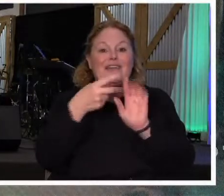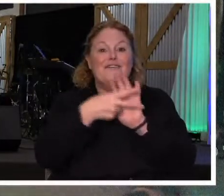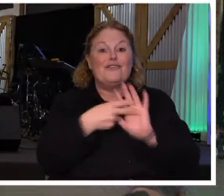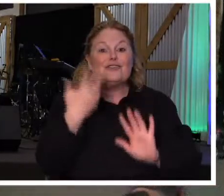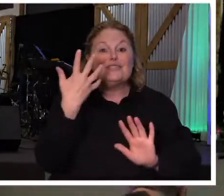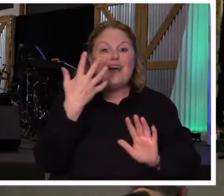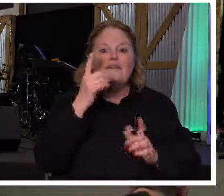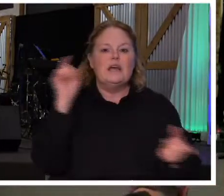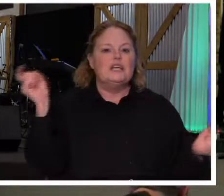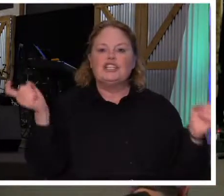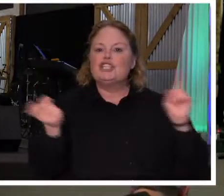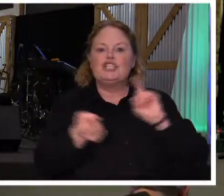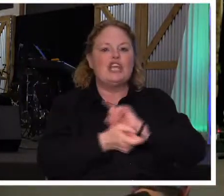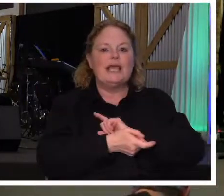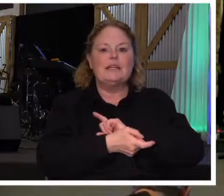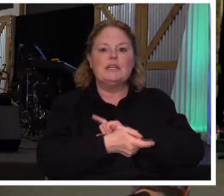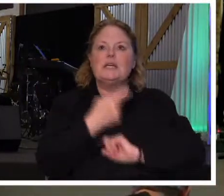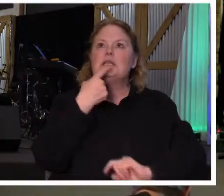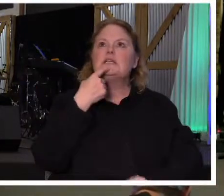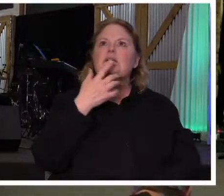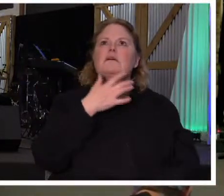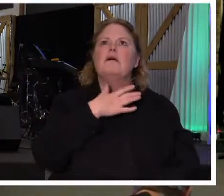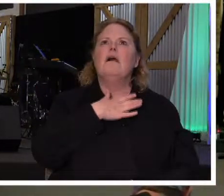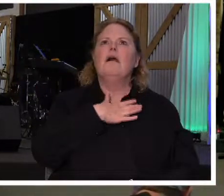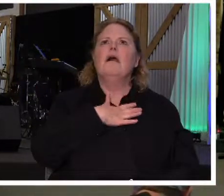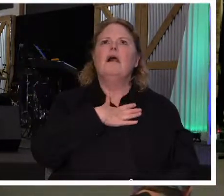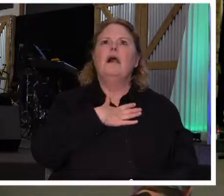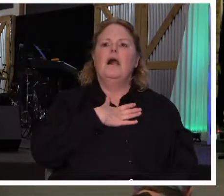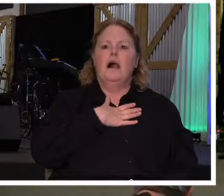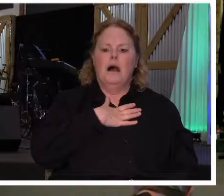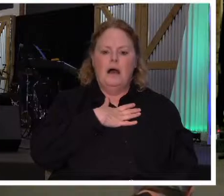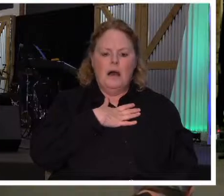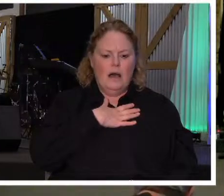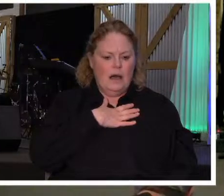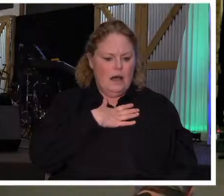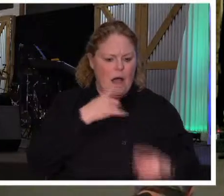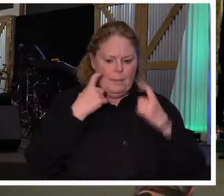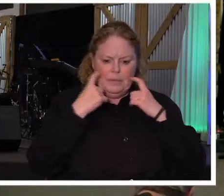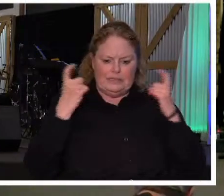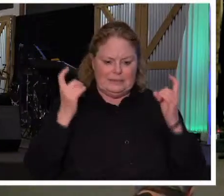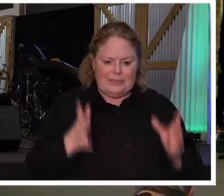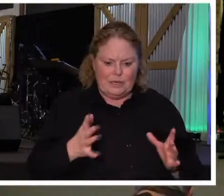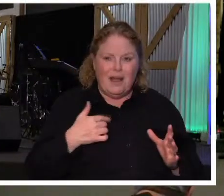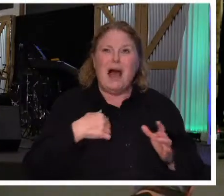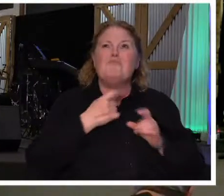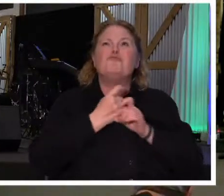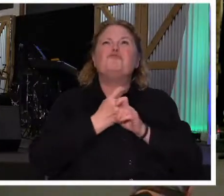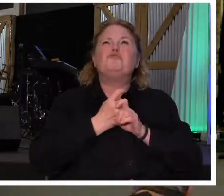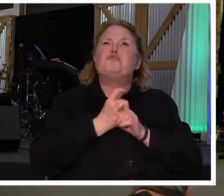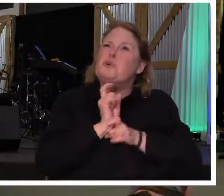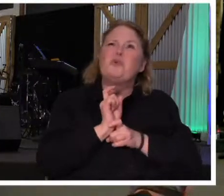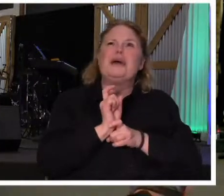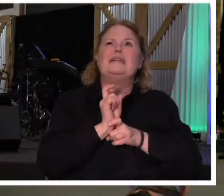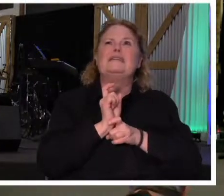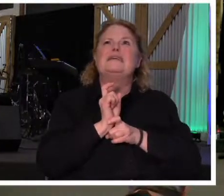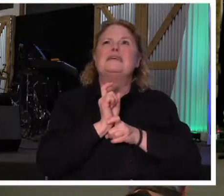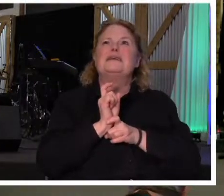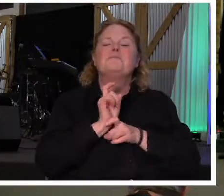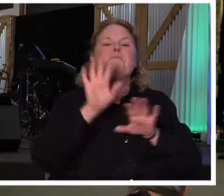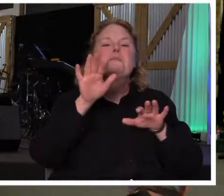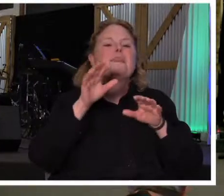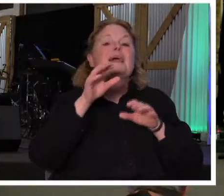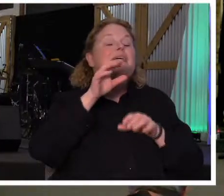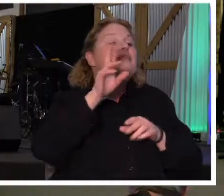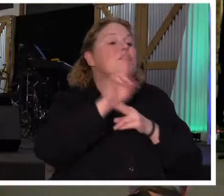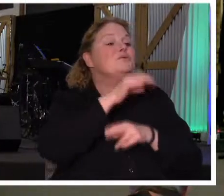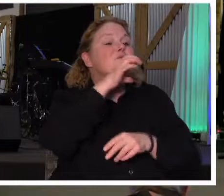says, woe to me, I am ruined. Now, you need to take note that when an Old Testament